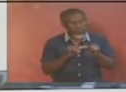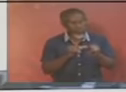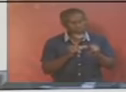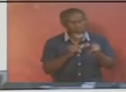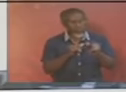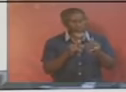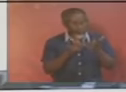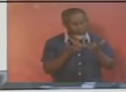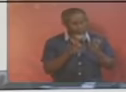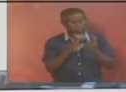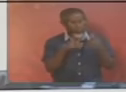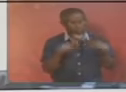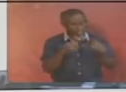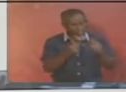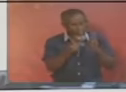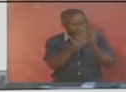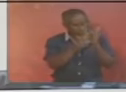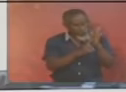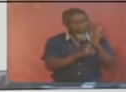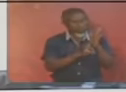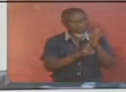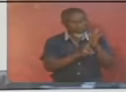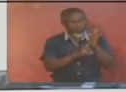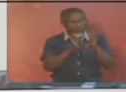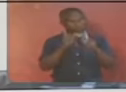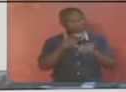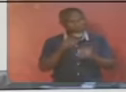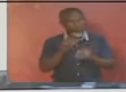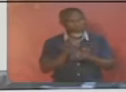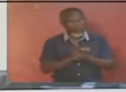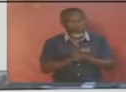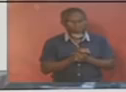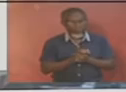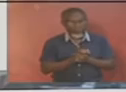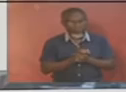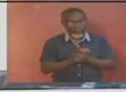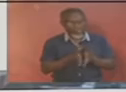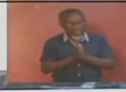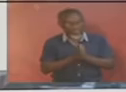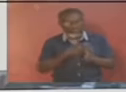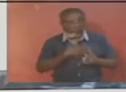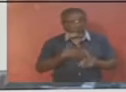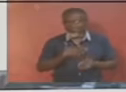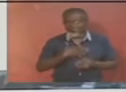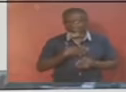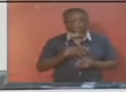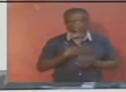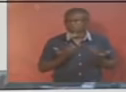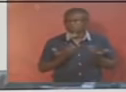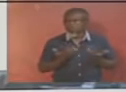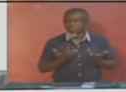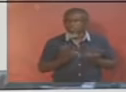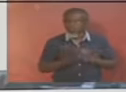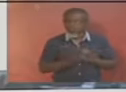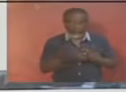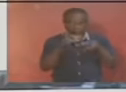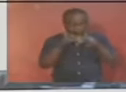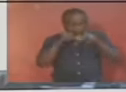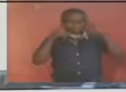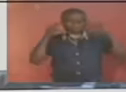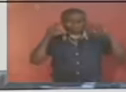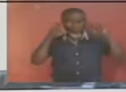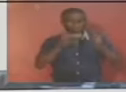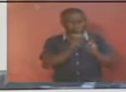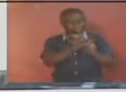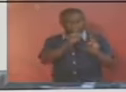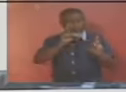public health measures that we've been continuing to enforce and to ask people to remember, that mask wearing, that physical